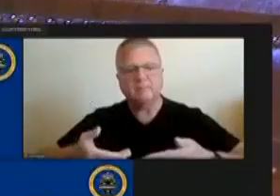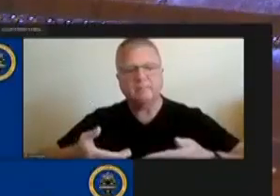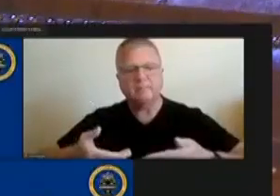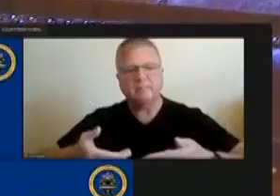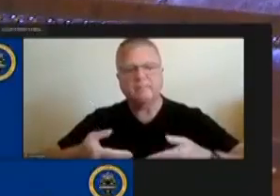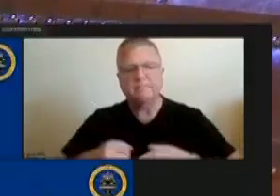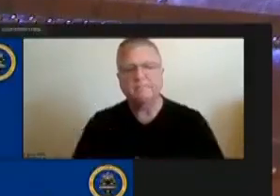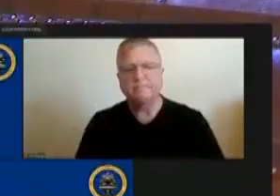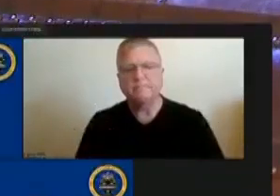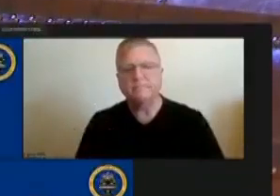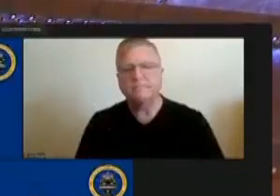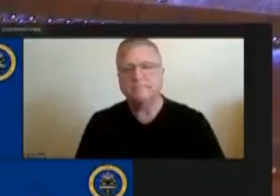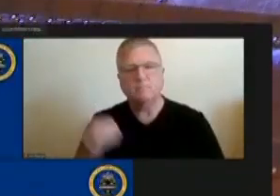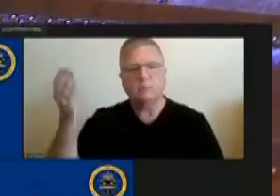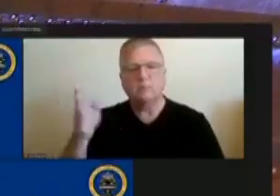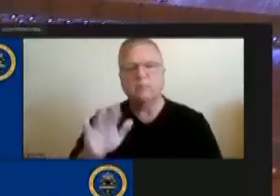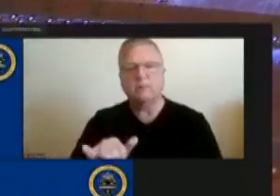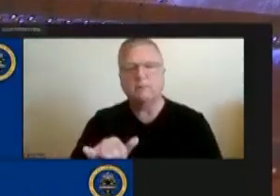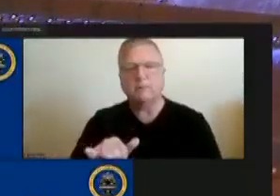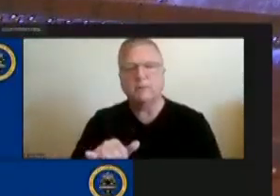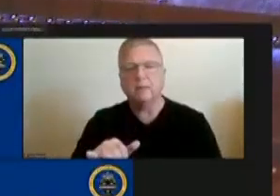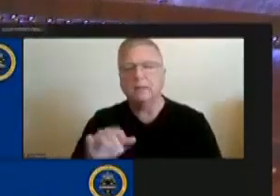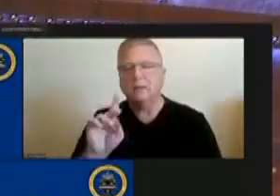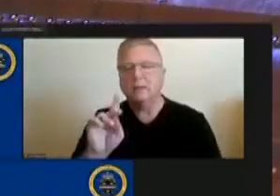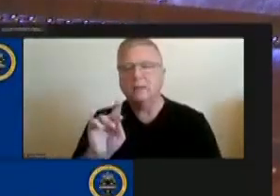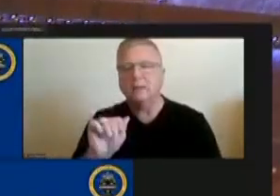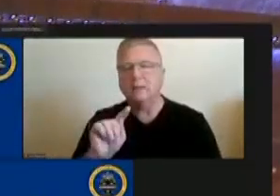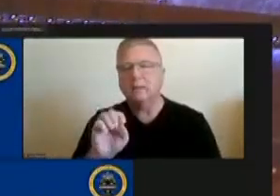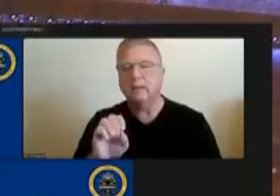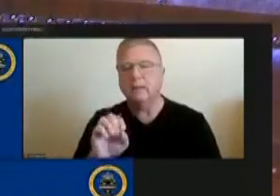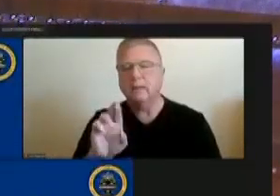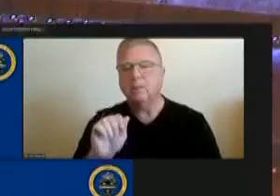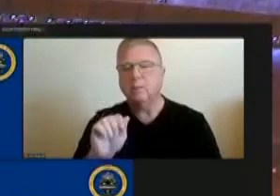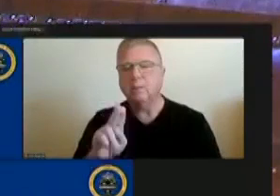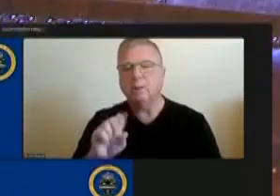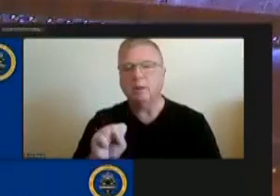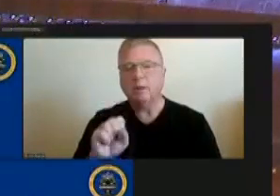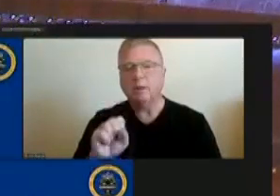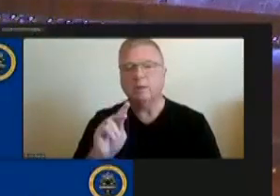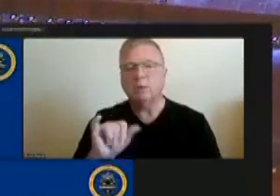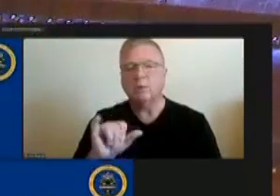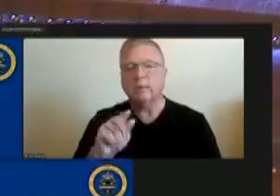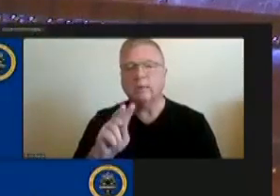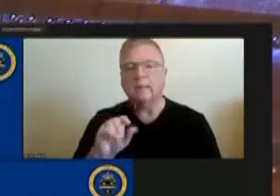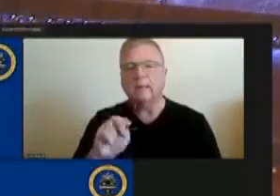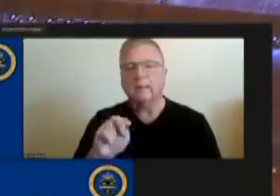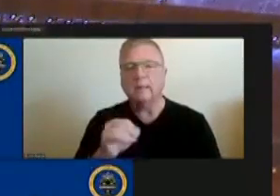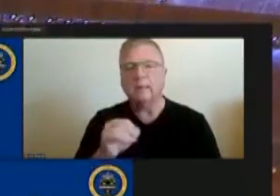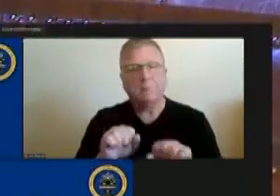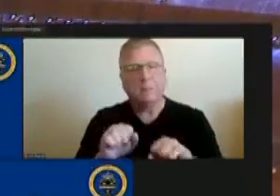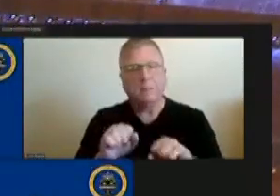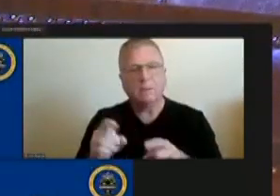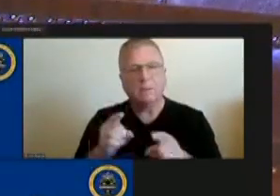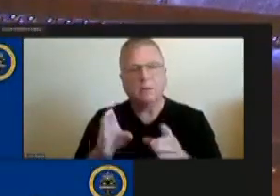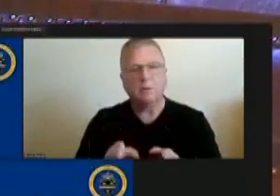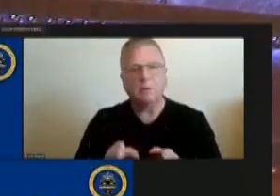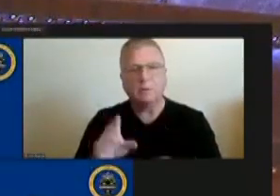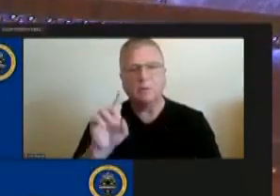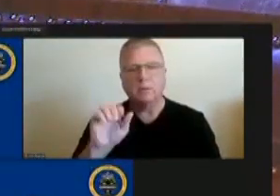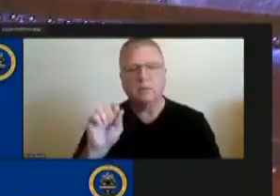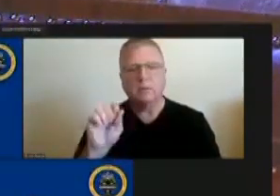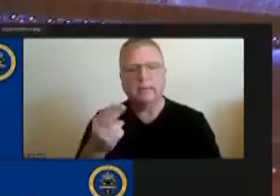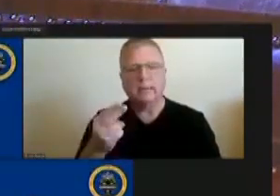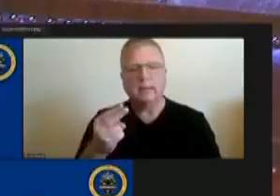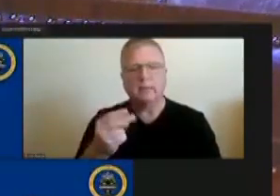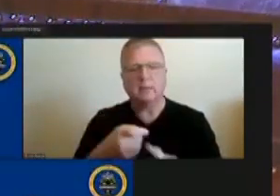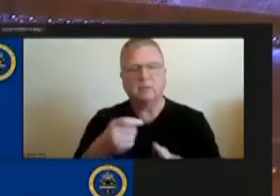Presentation by Kate Ruckus, Corey Lehman, and possibly Director Dash from the